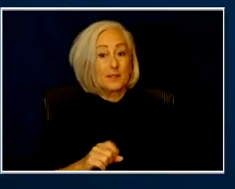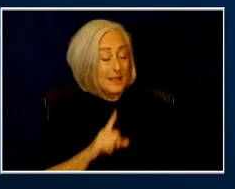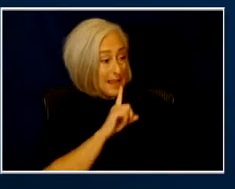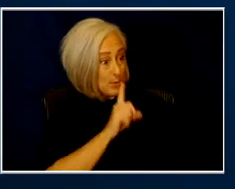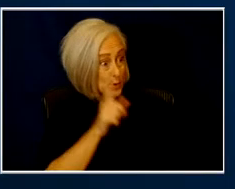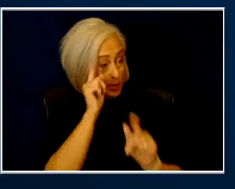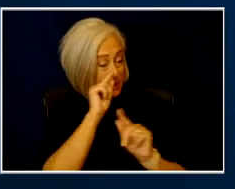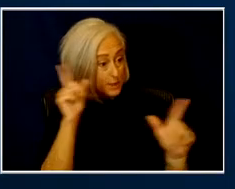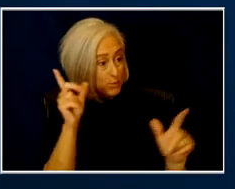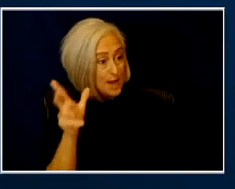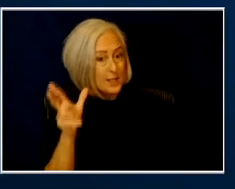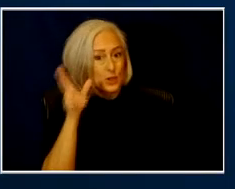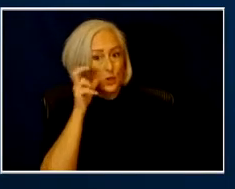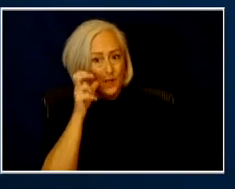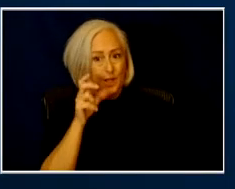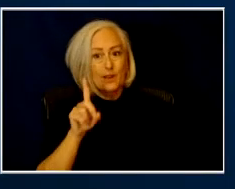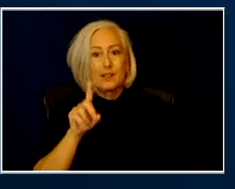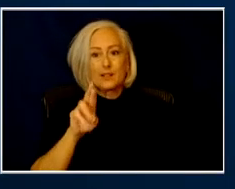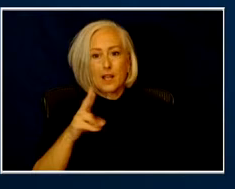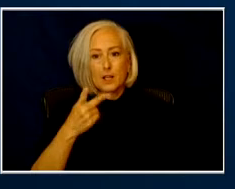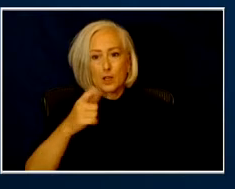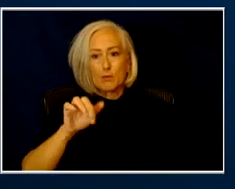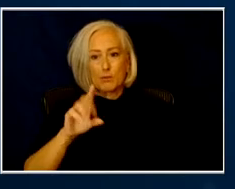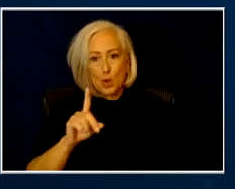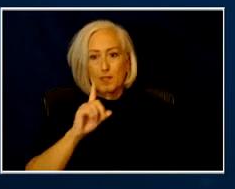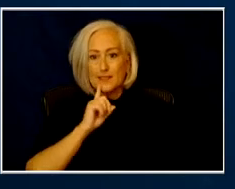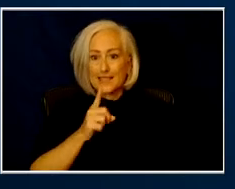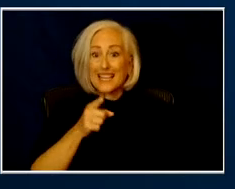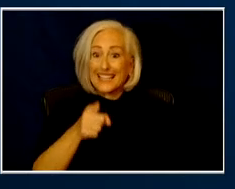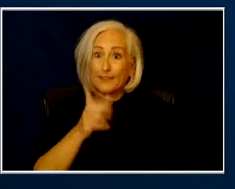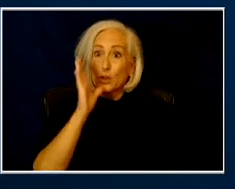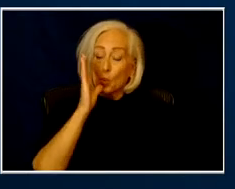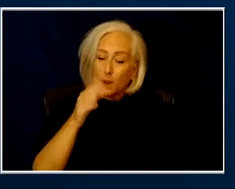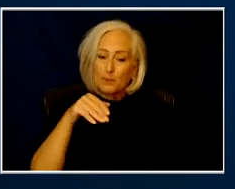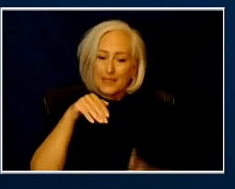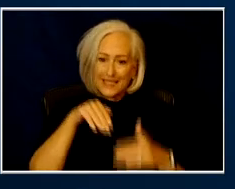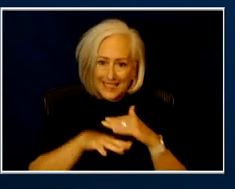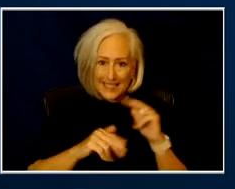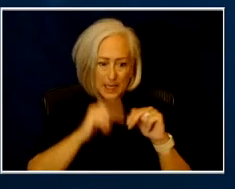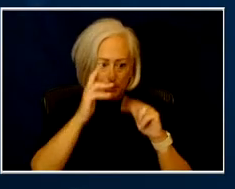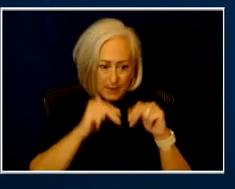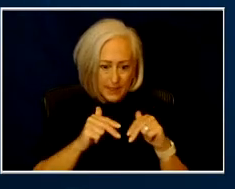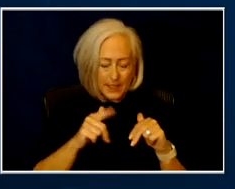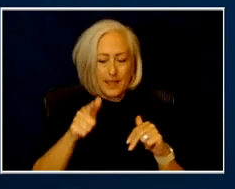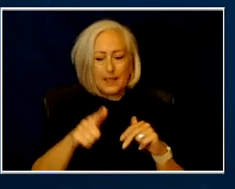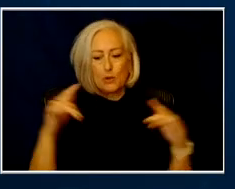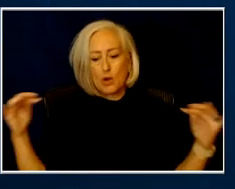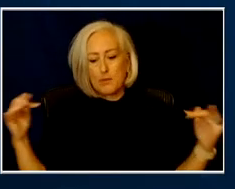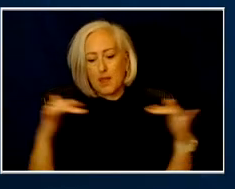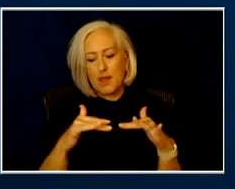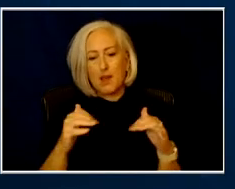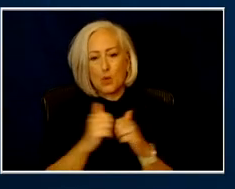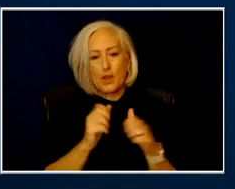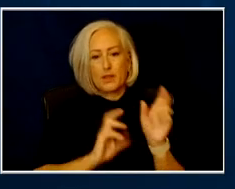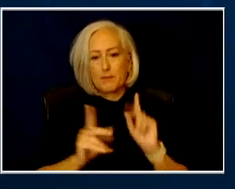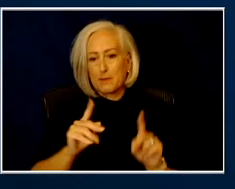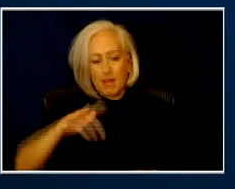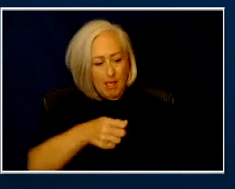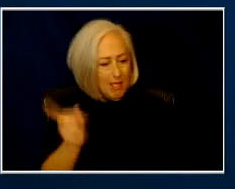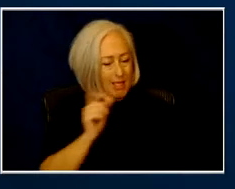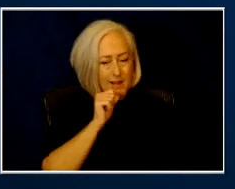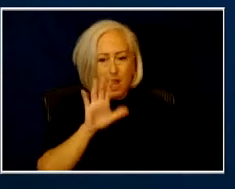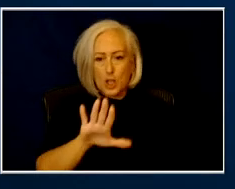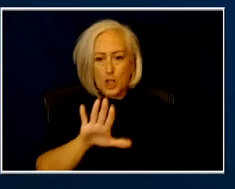Dr Poland really drive home the message if you're going to be inside if you're going to be in big crowds with people that are not your family you don't know where they've been to